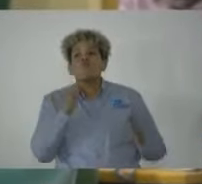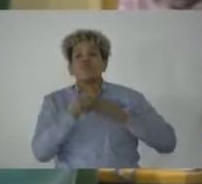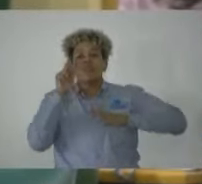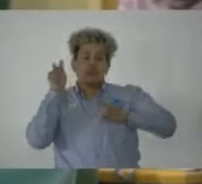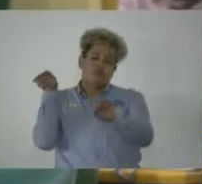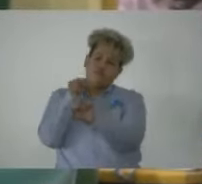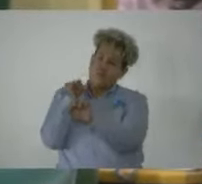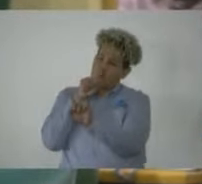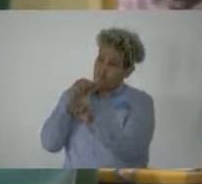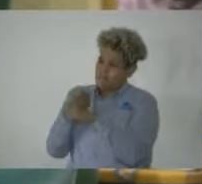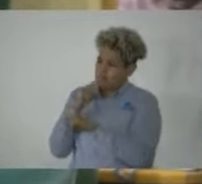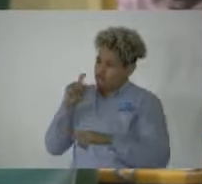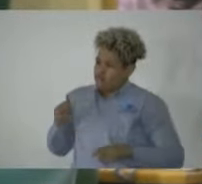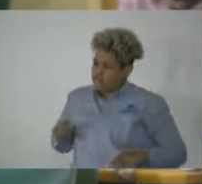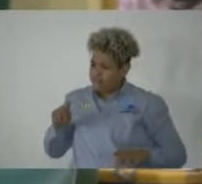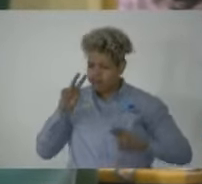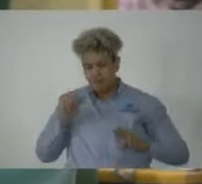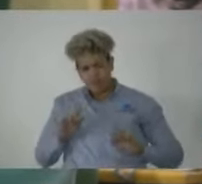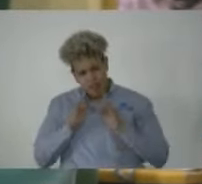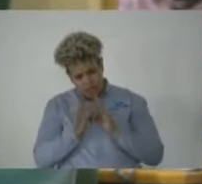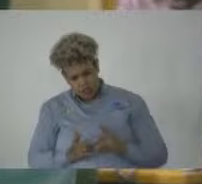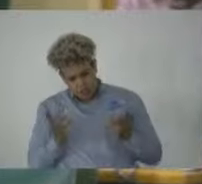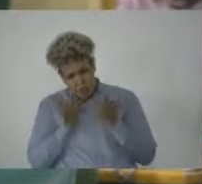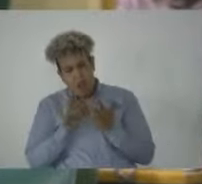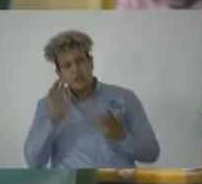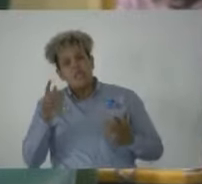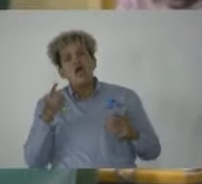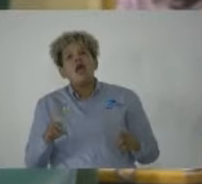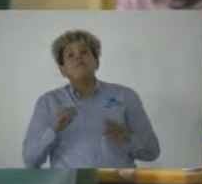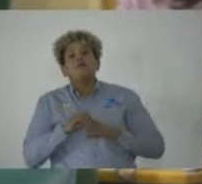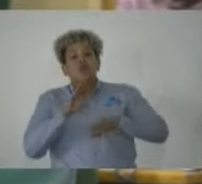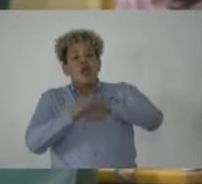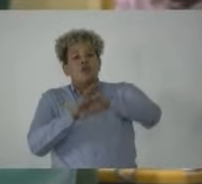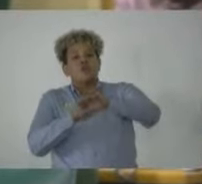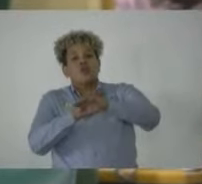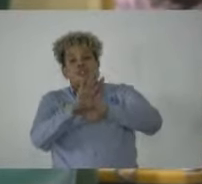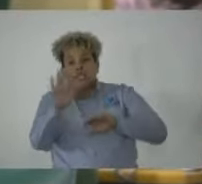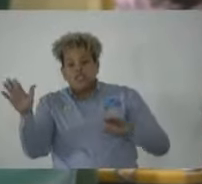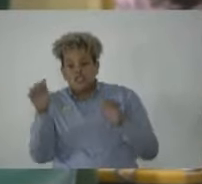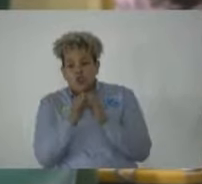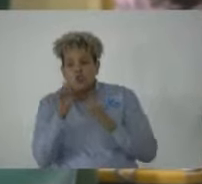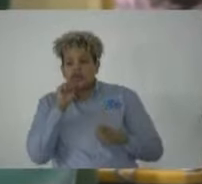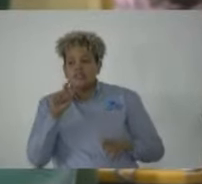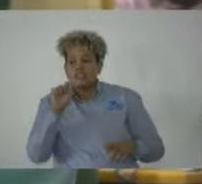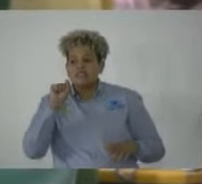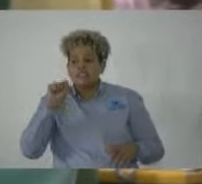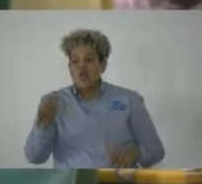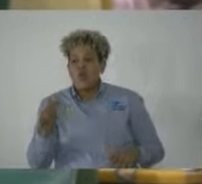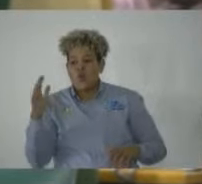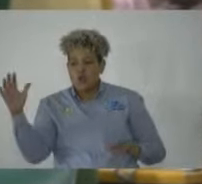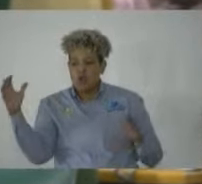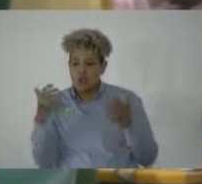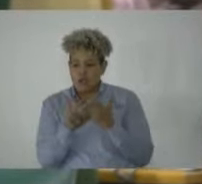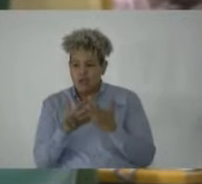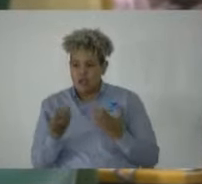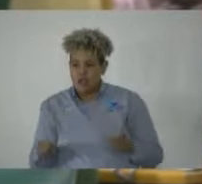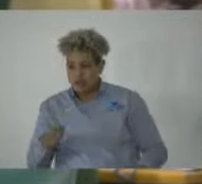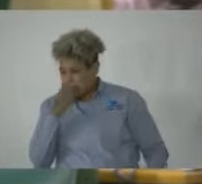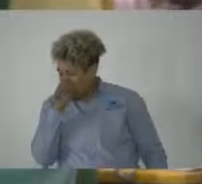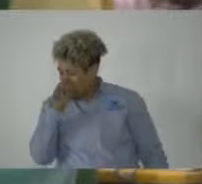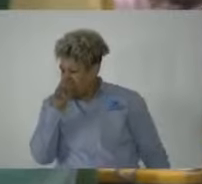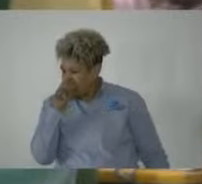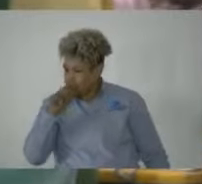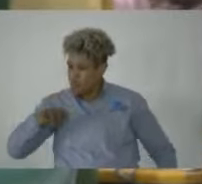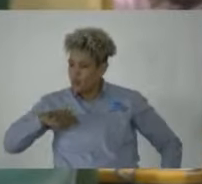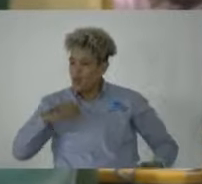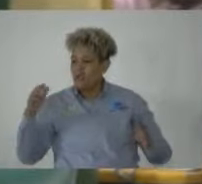of making the necessary adjustments in consultation with stakeholders. We are